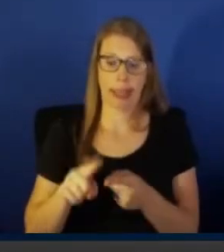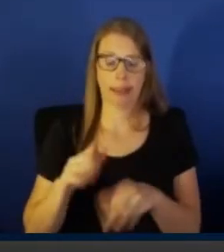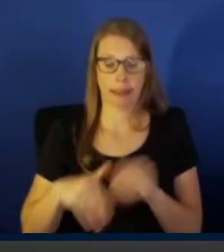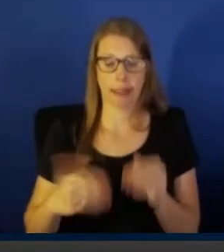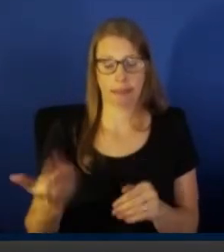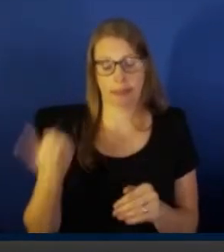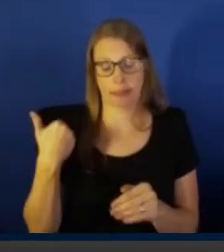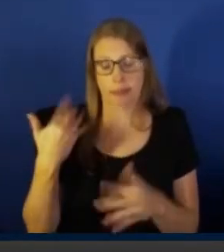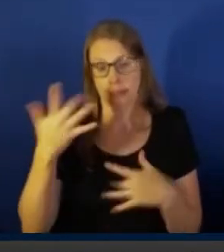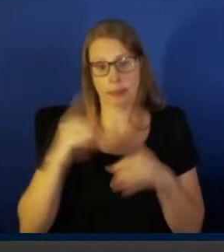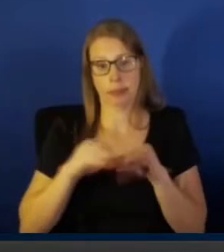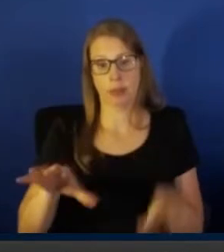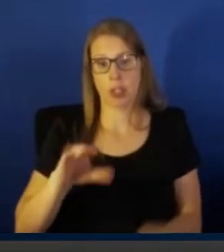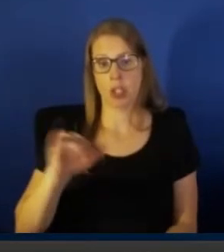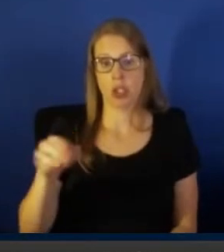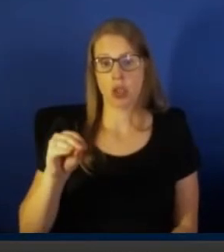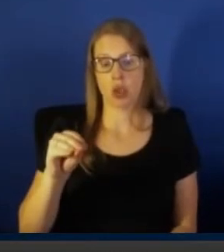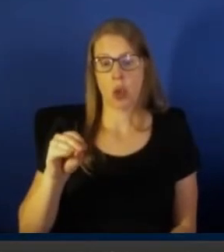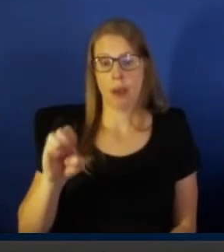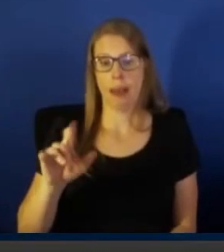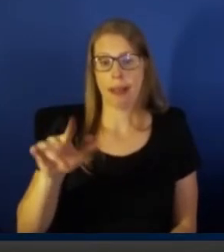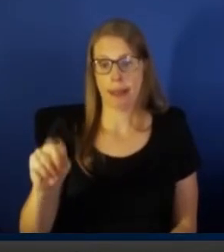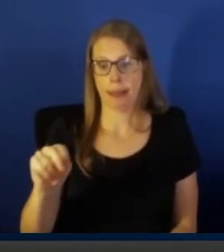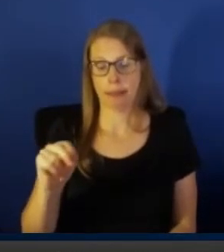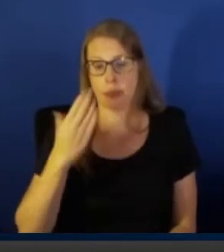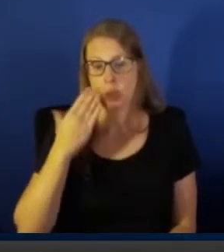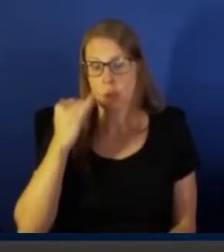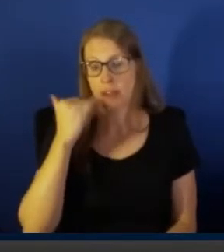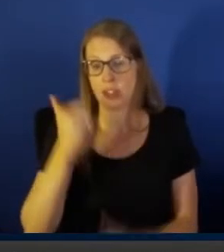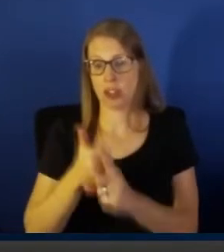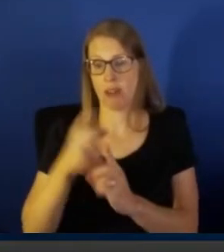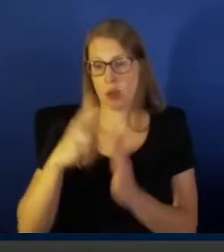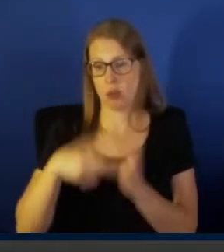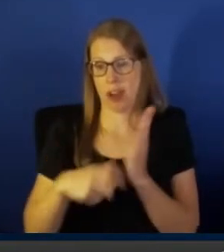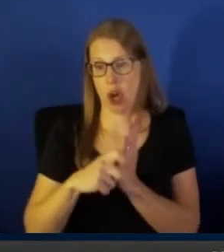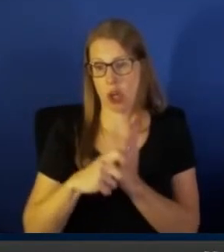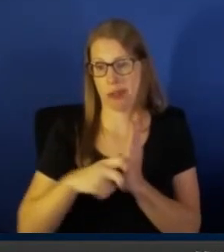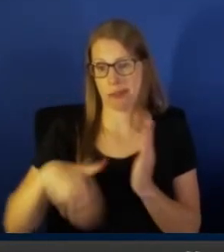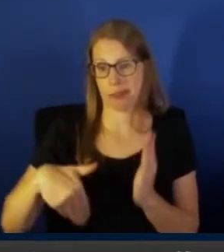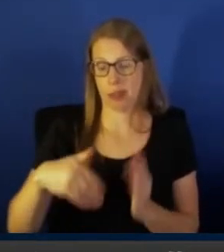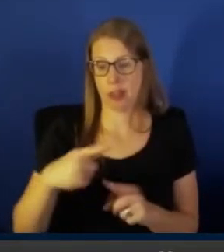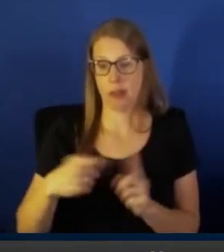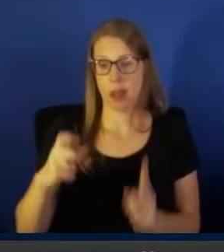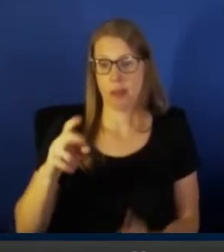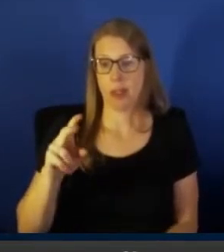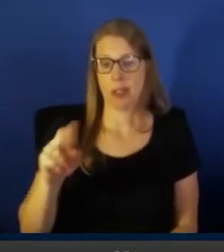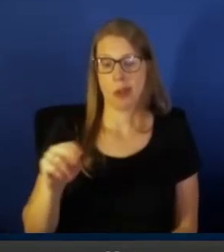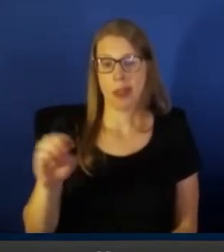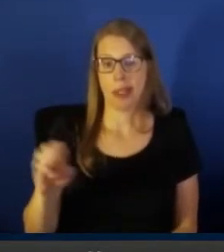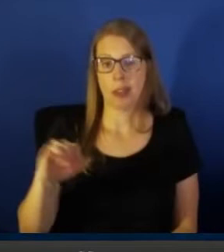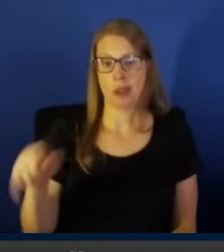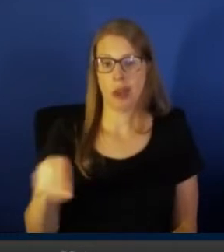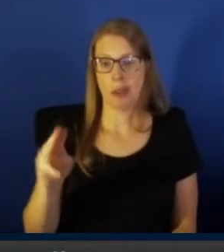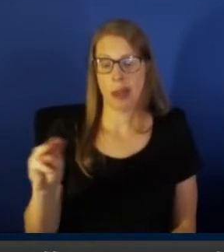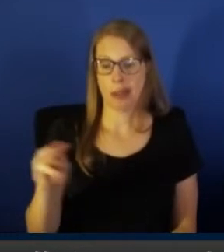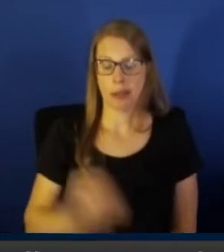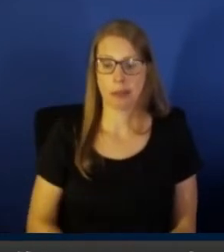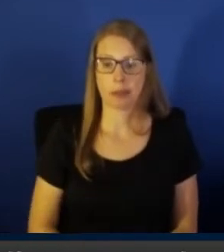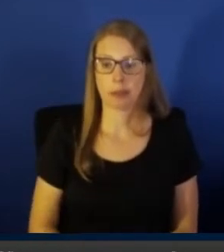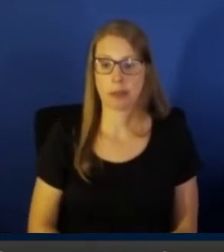lastly, Joe Ellen has a question. I don't know if you've had a chance to read this article from the New England Journal of Medicine, but it's an article